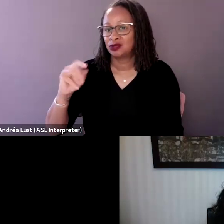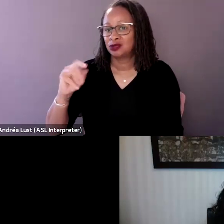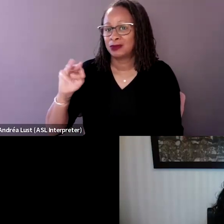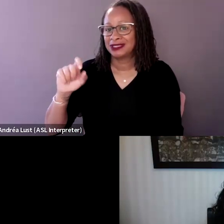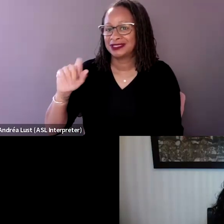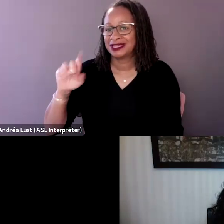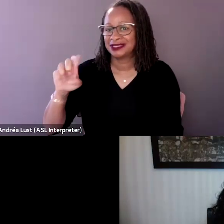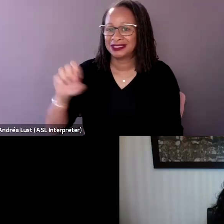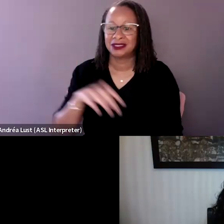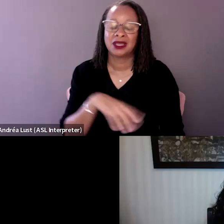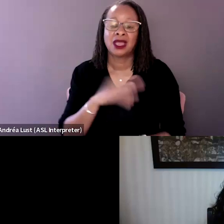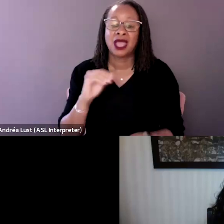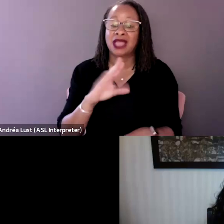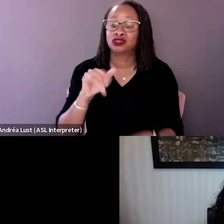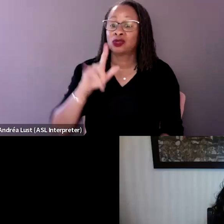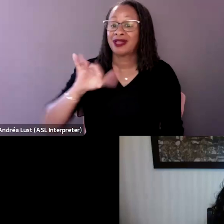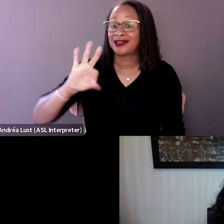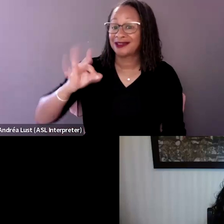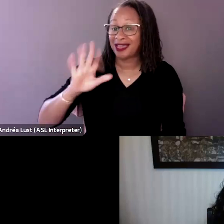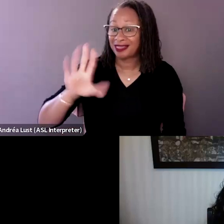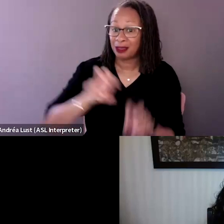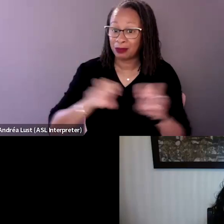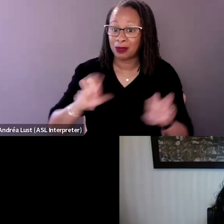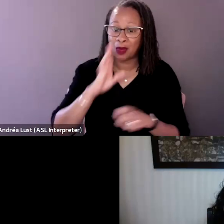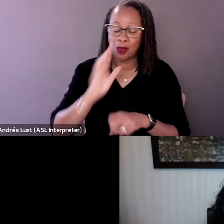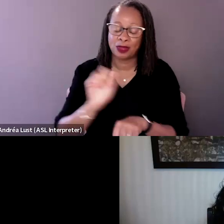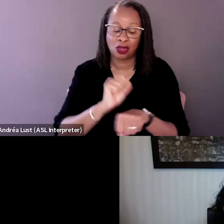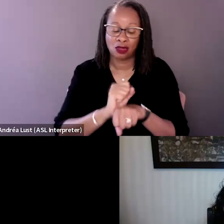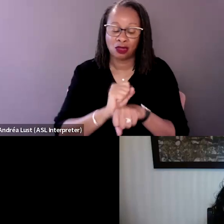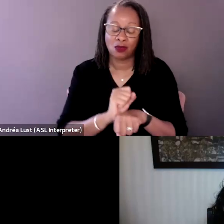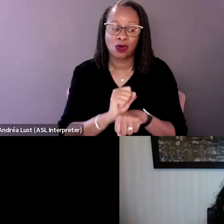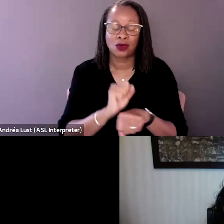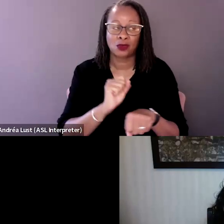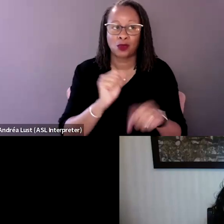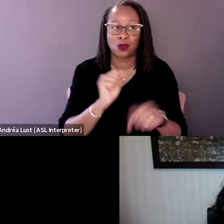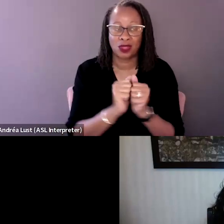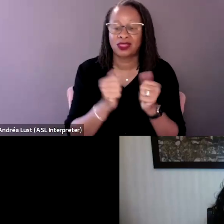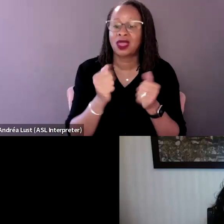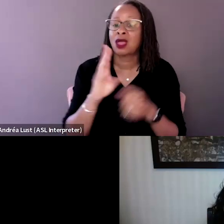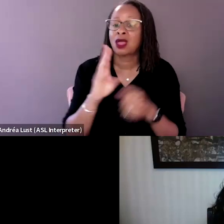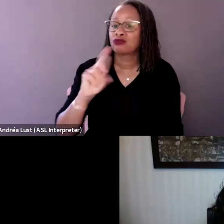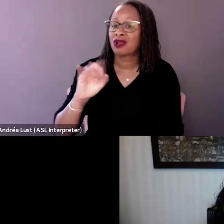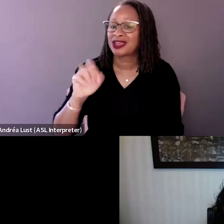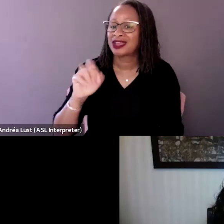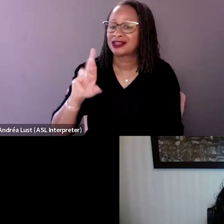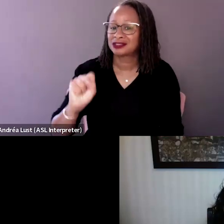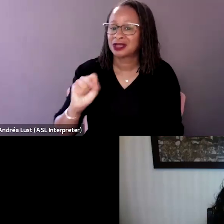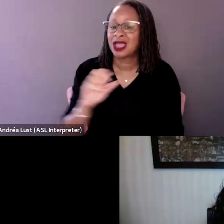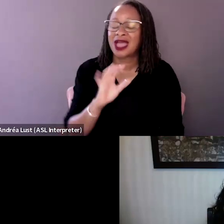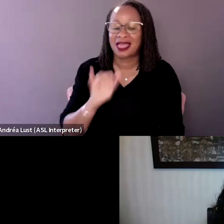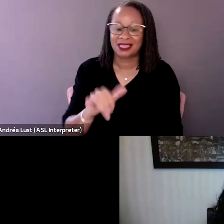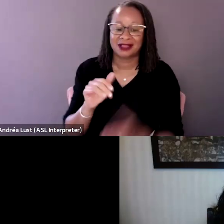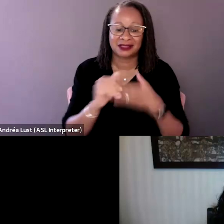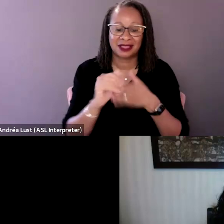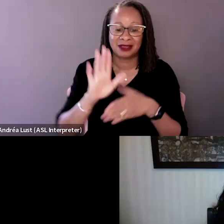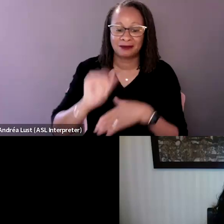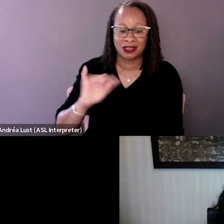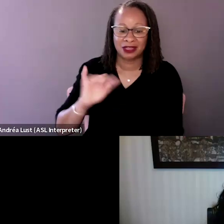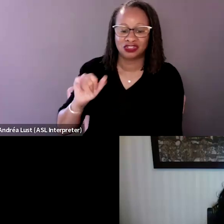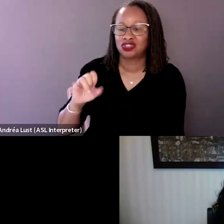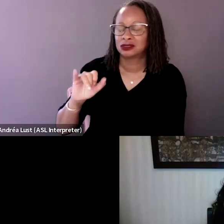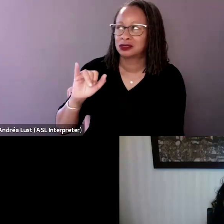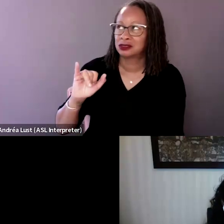on July 9th is going to be called Working with Broadcasters, and that'll be led by Janai Bulos, our third grantee.